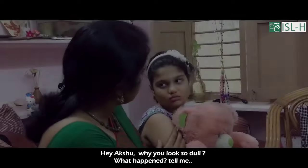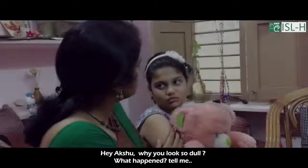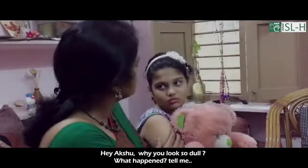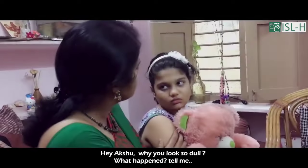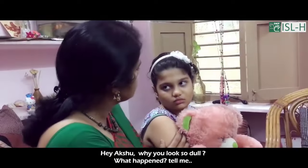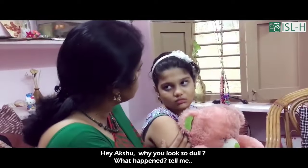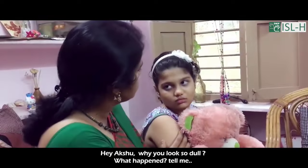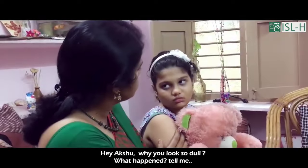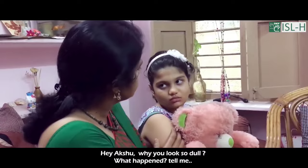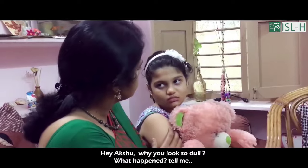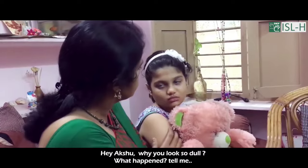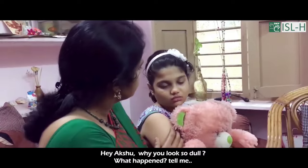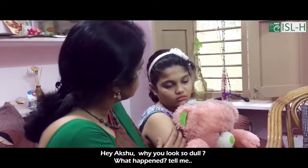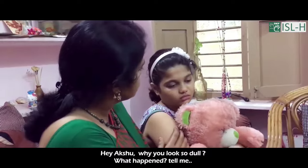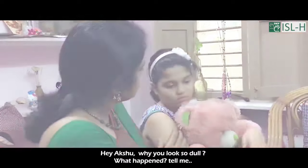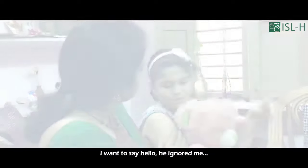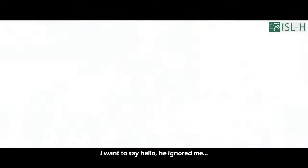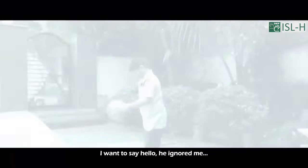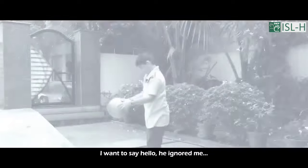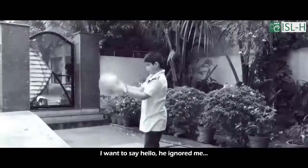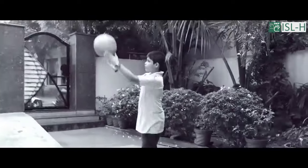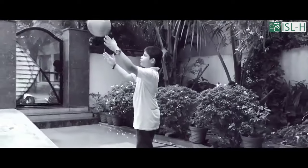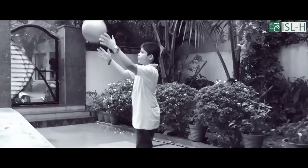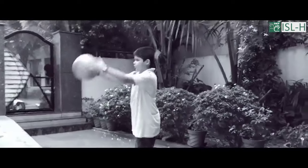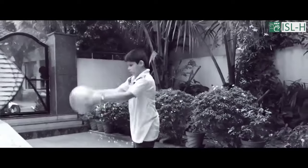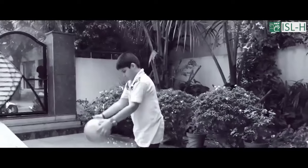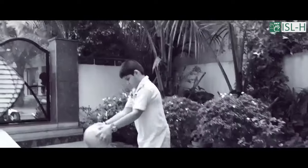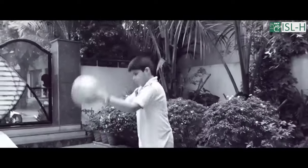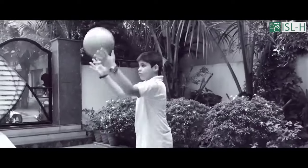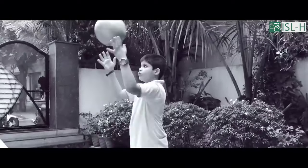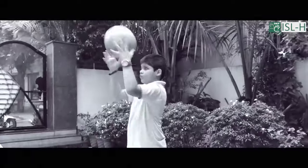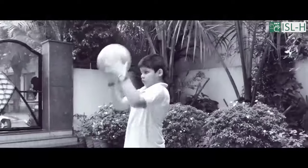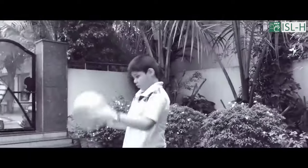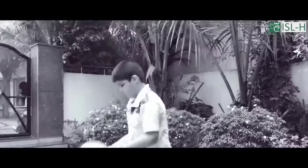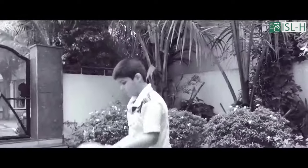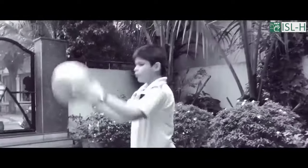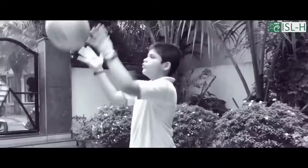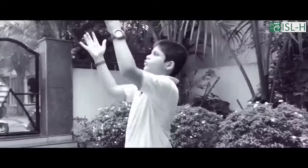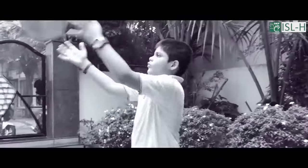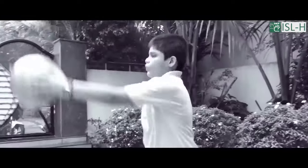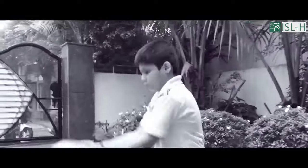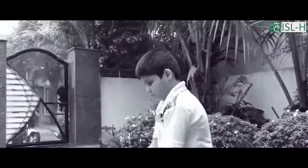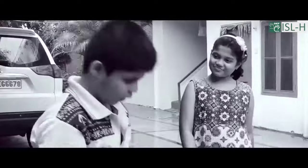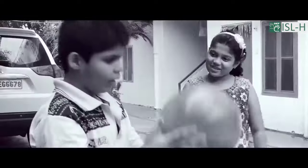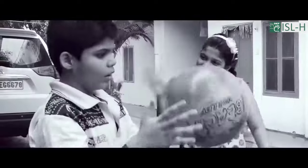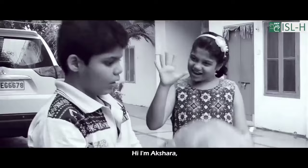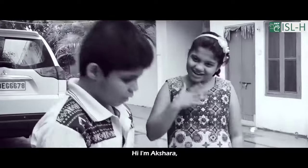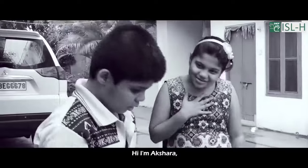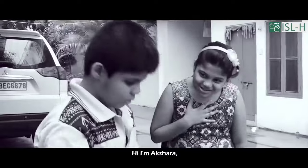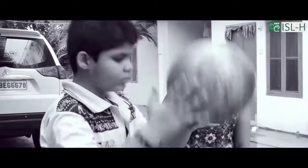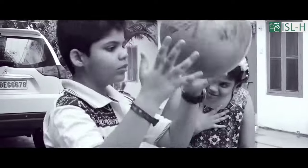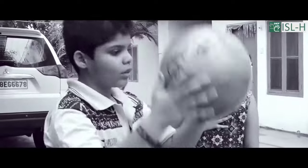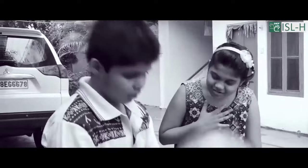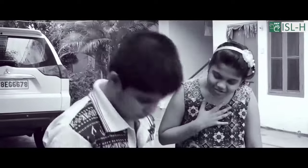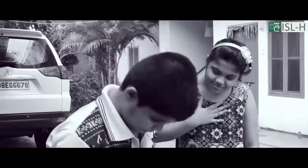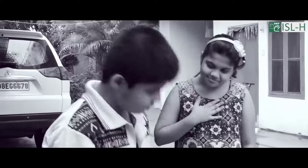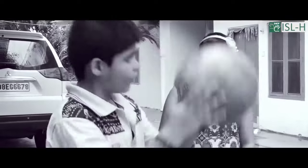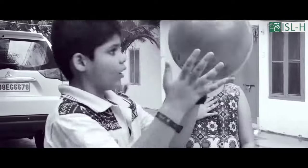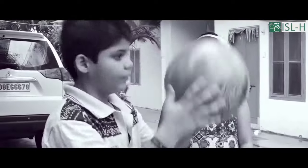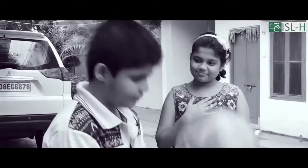Hey Akshu, why you look so dull? What happened? Tell me. I want to say hello. He ignored me. Hi, I'm